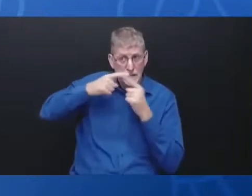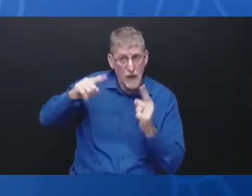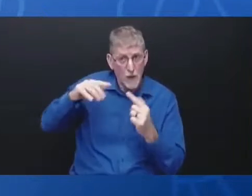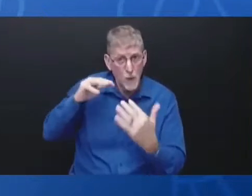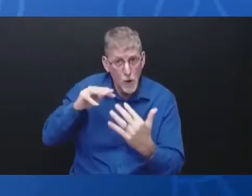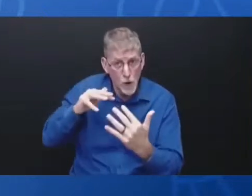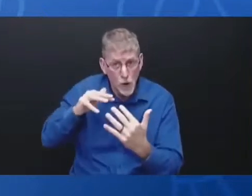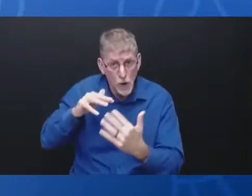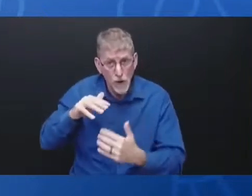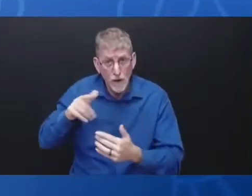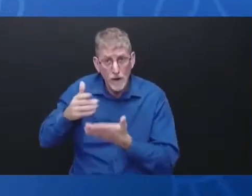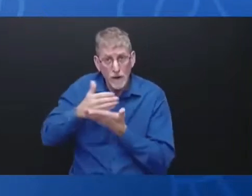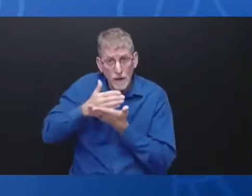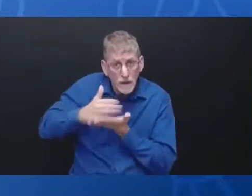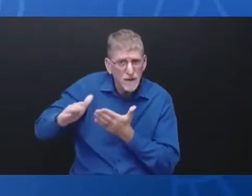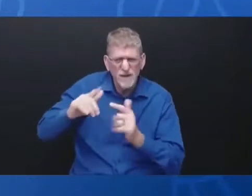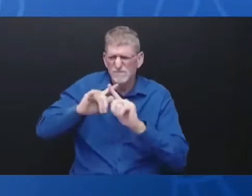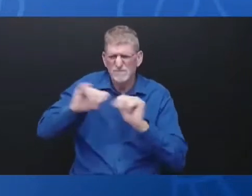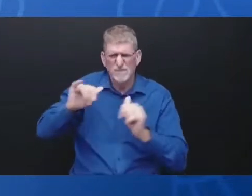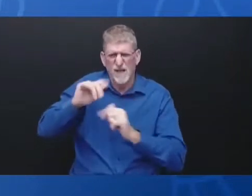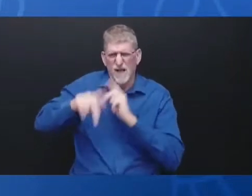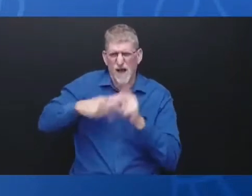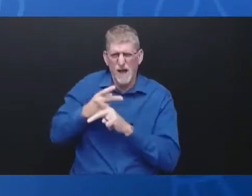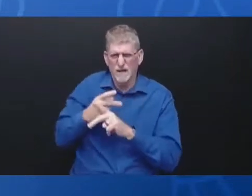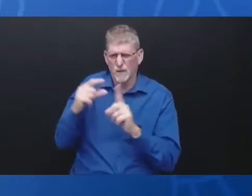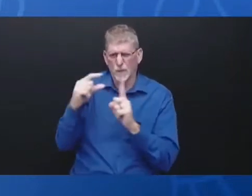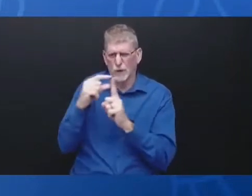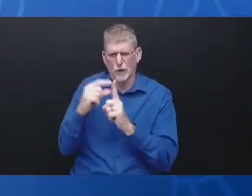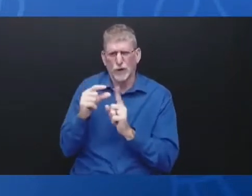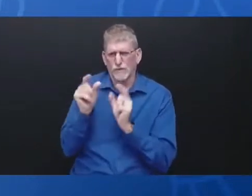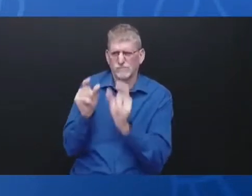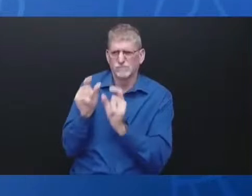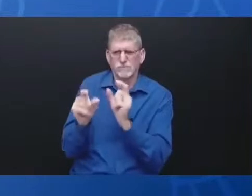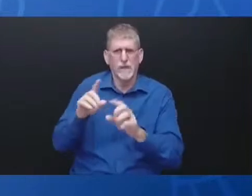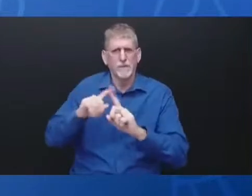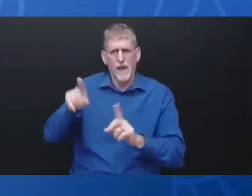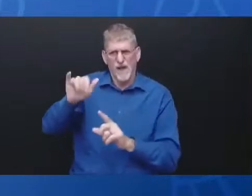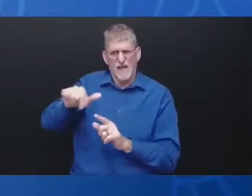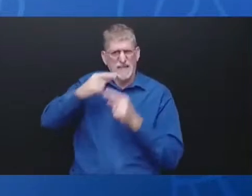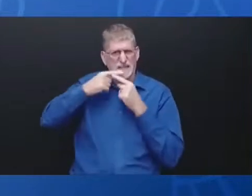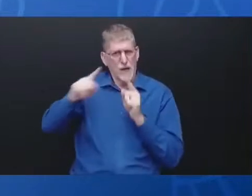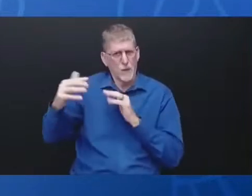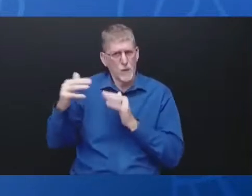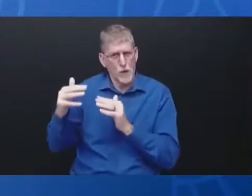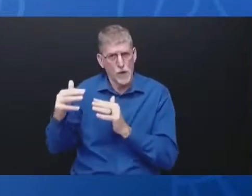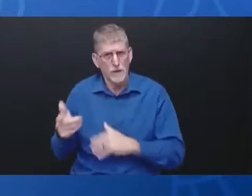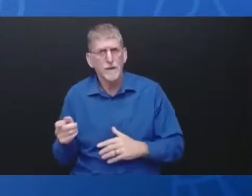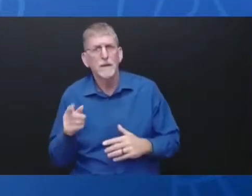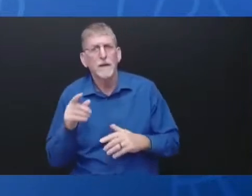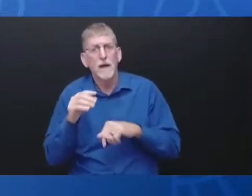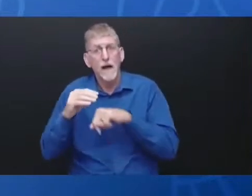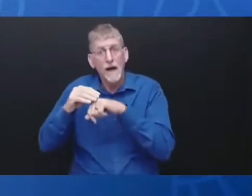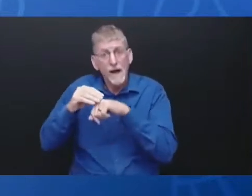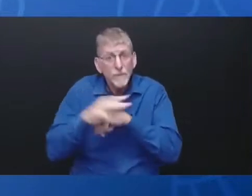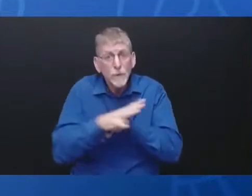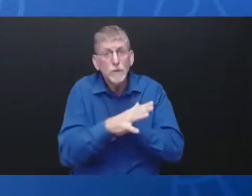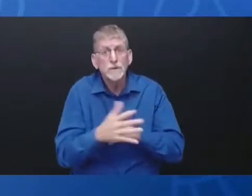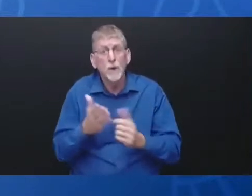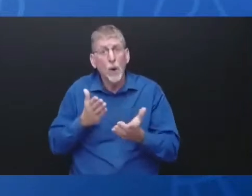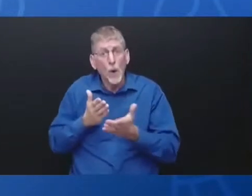want to call it, is being orchestrated or influenced by a sovereign state.